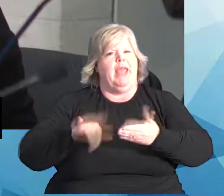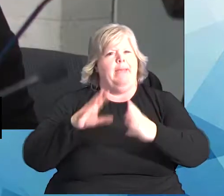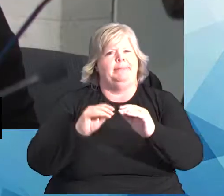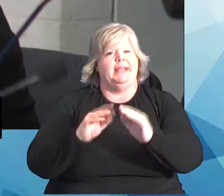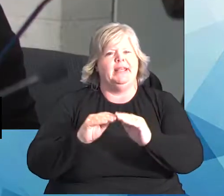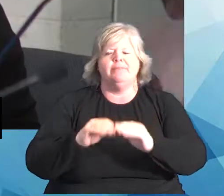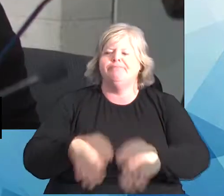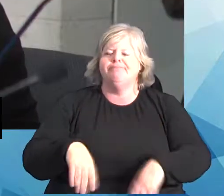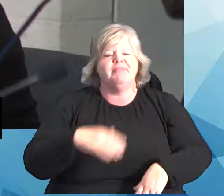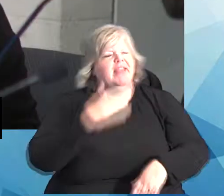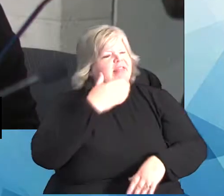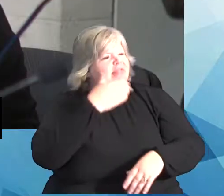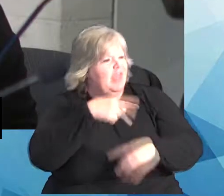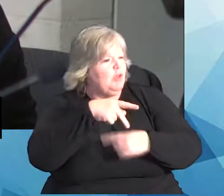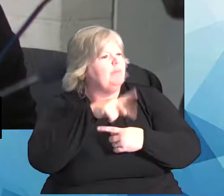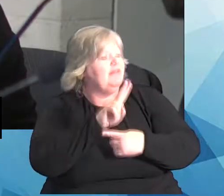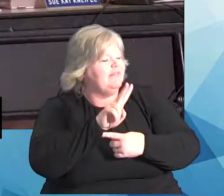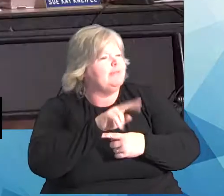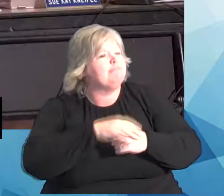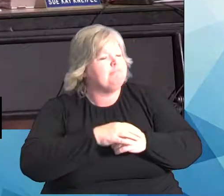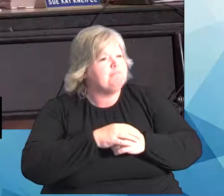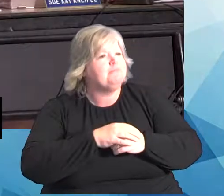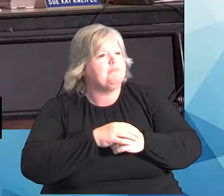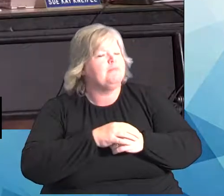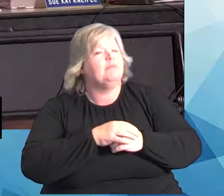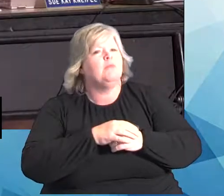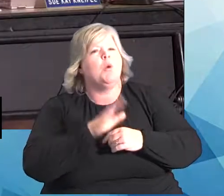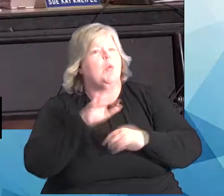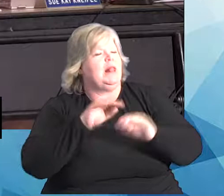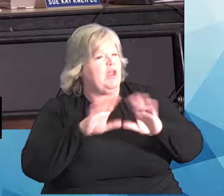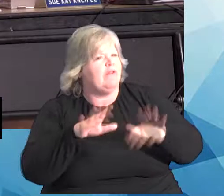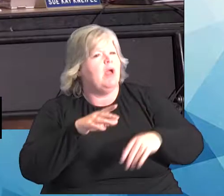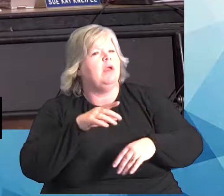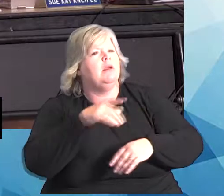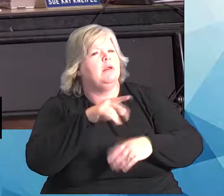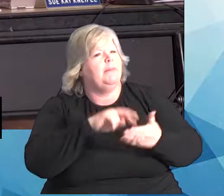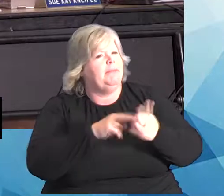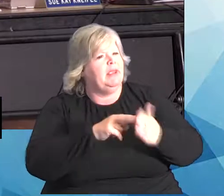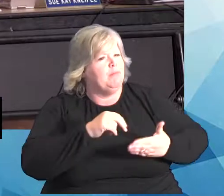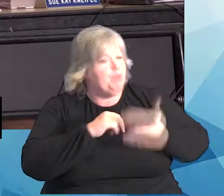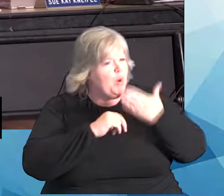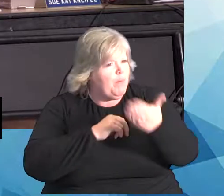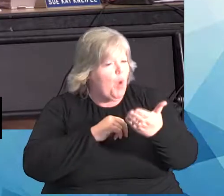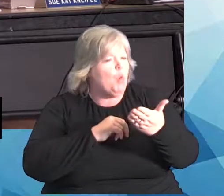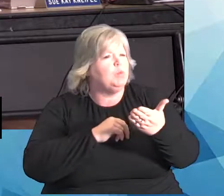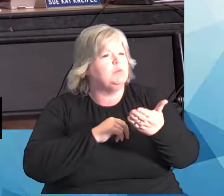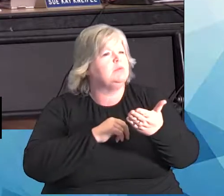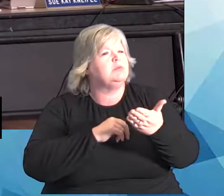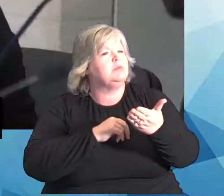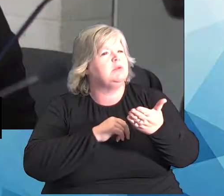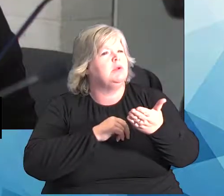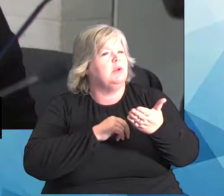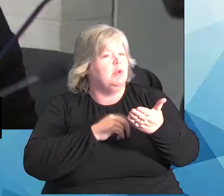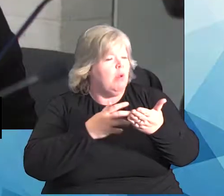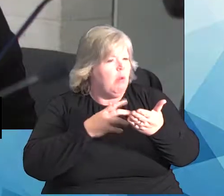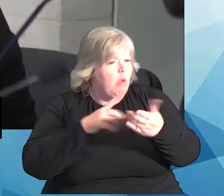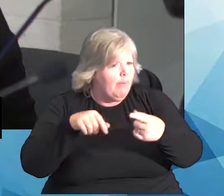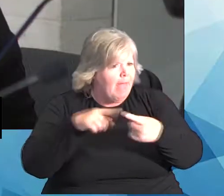Thank you, PV. In terms of just to clarify, so you're proposing changes to the policy,